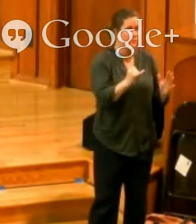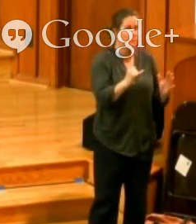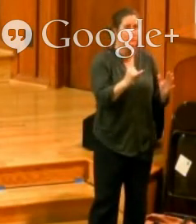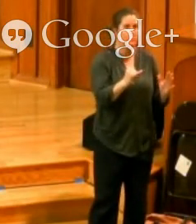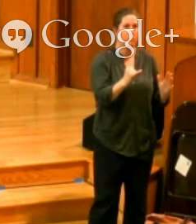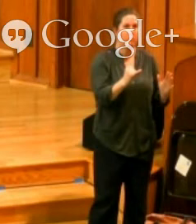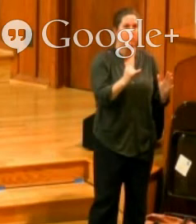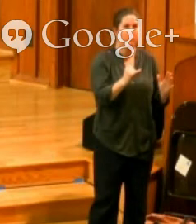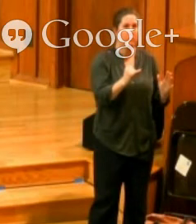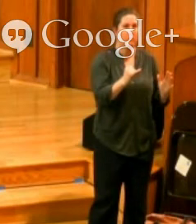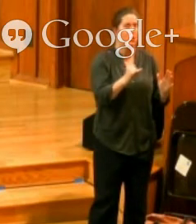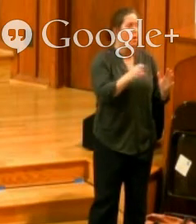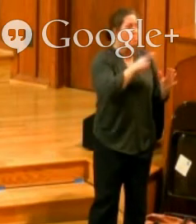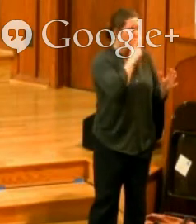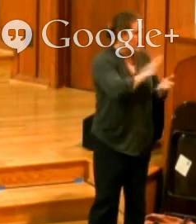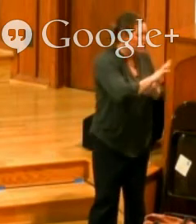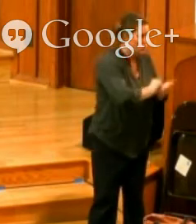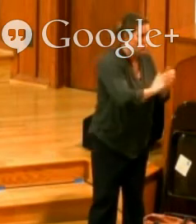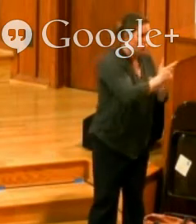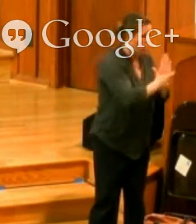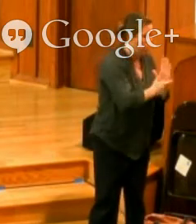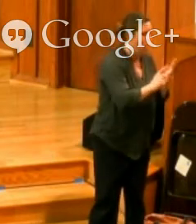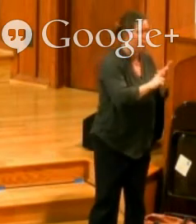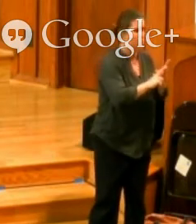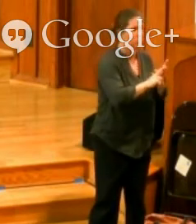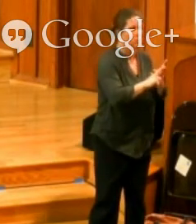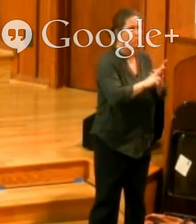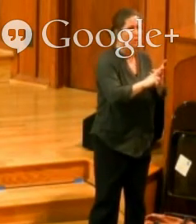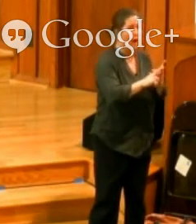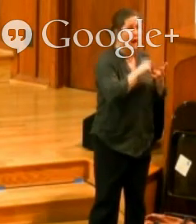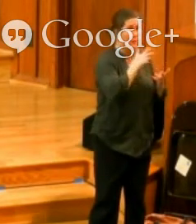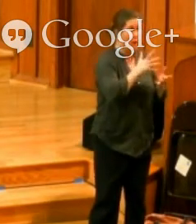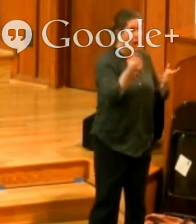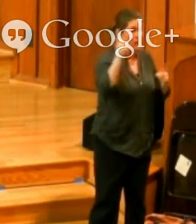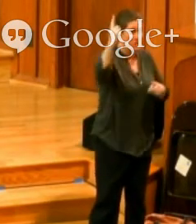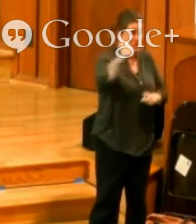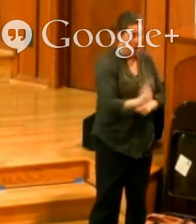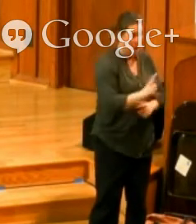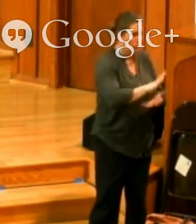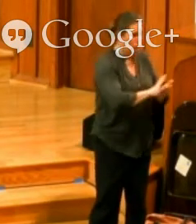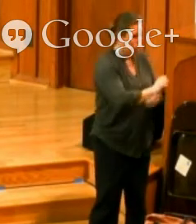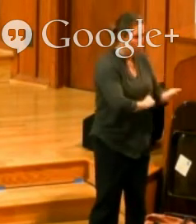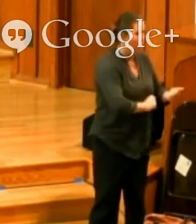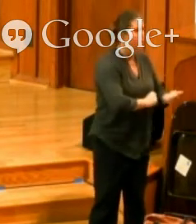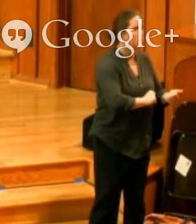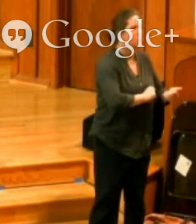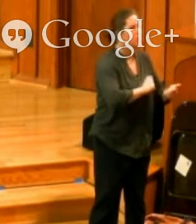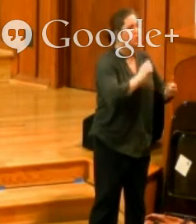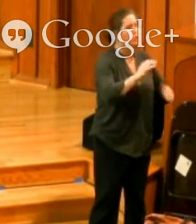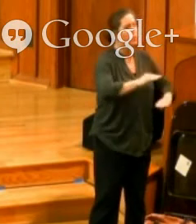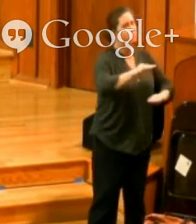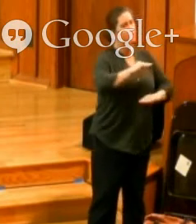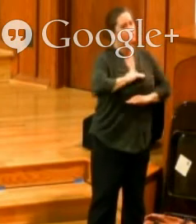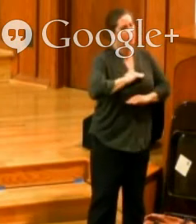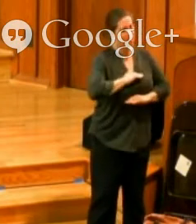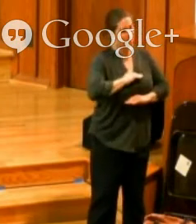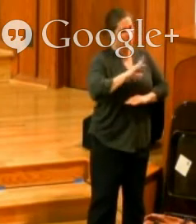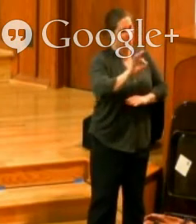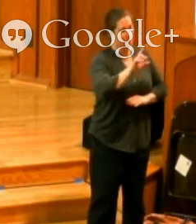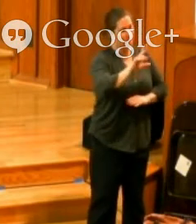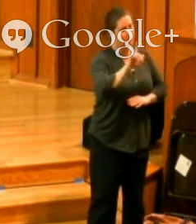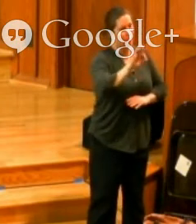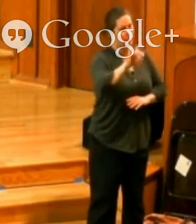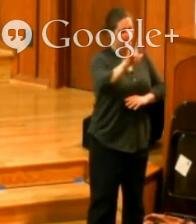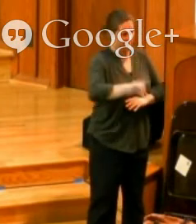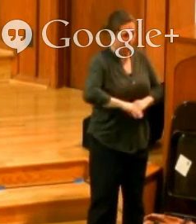destroy the law or the prophets. I did not come to destroy, but to what? Fulfill. That means to fill to the full.